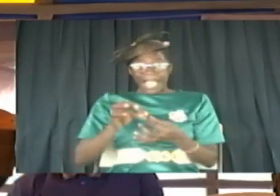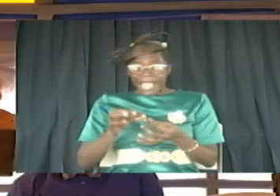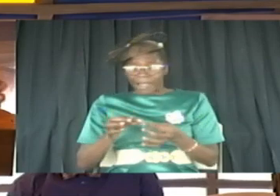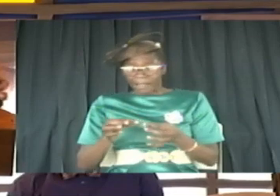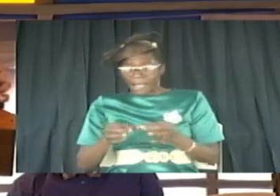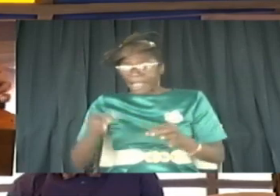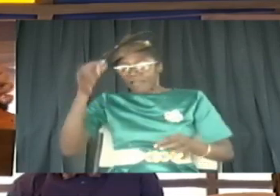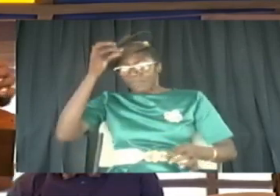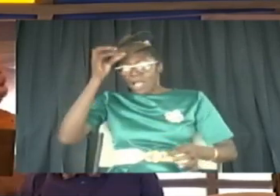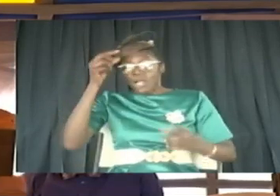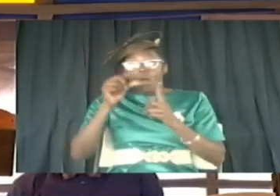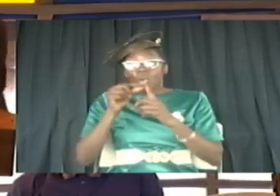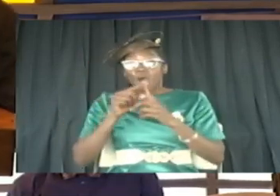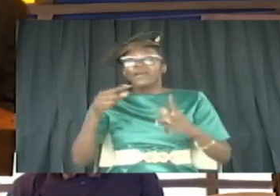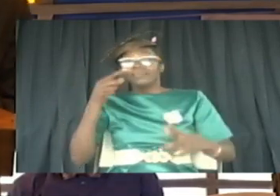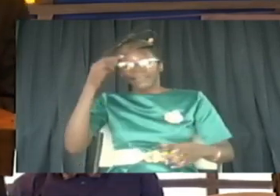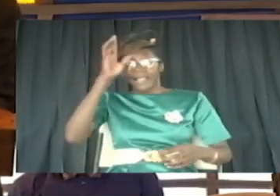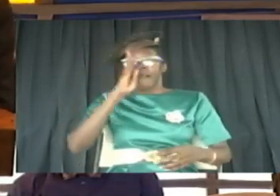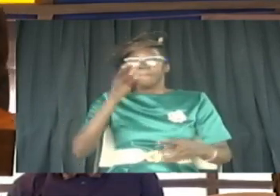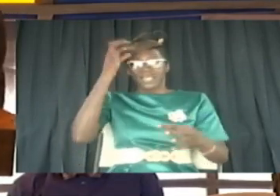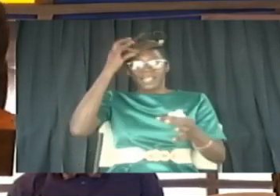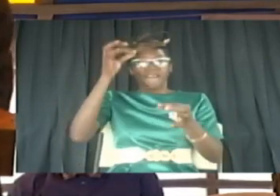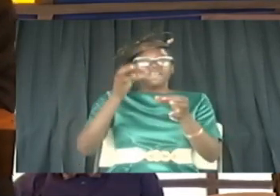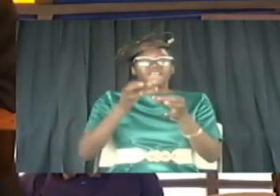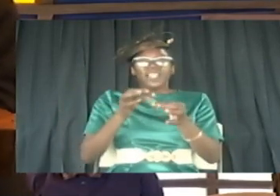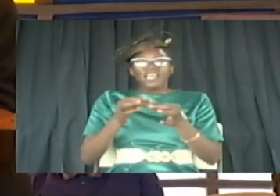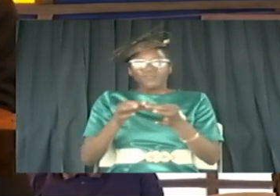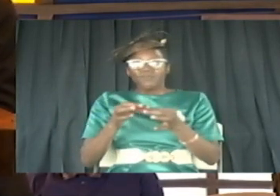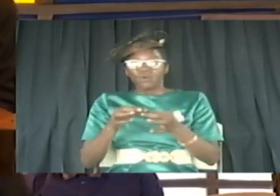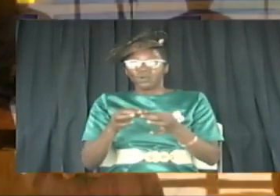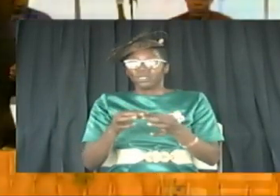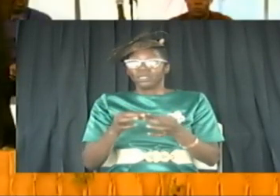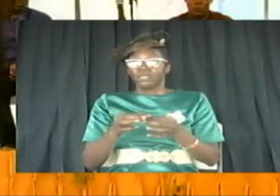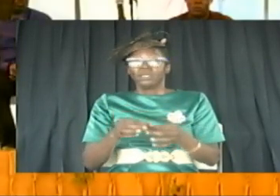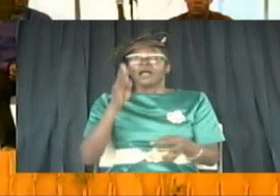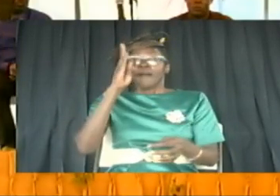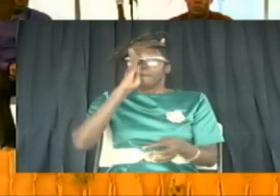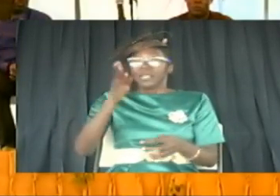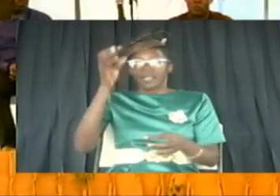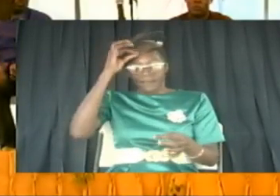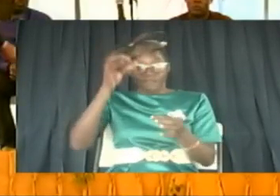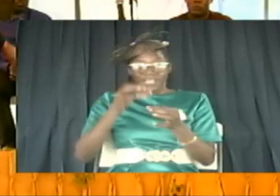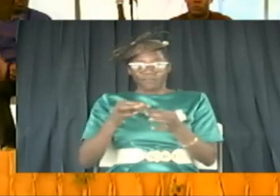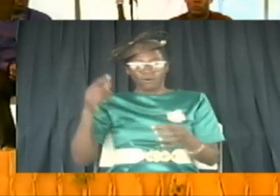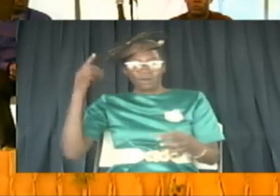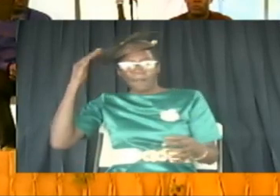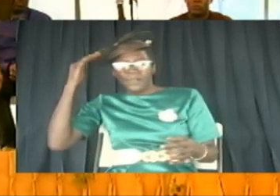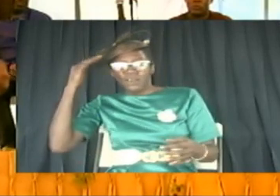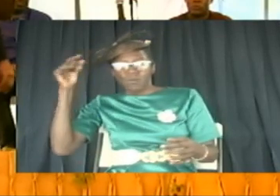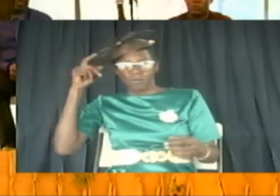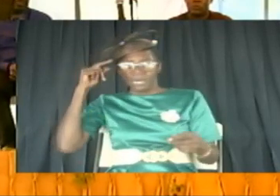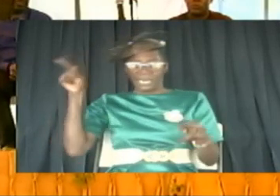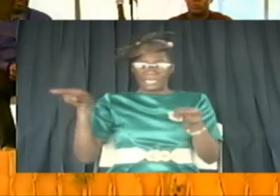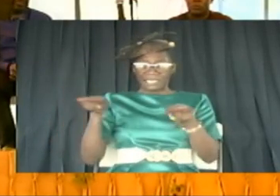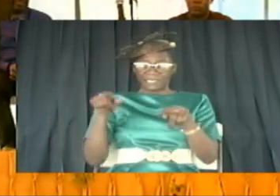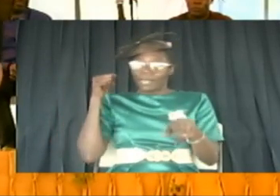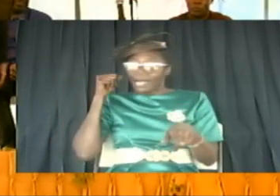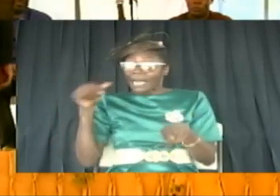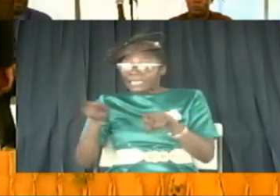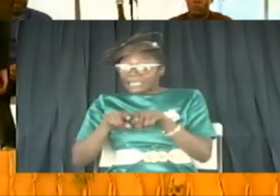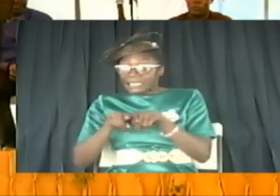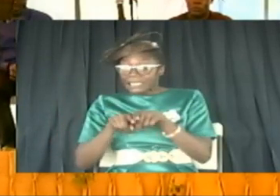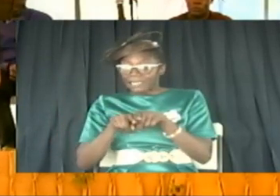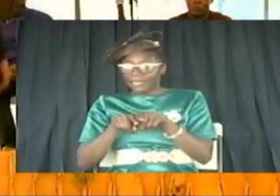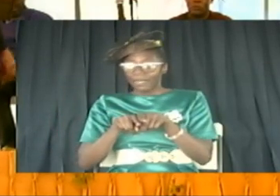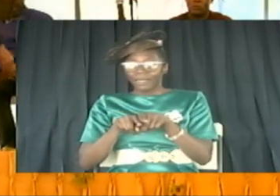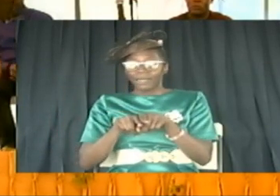to me, Almighty God. I know a sister who wanted to get married in her 20s, and my God, now in her 50s, she going to